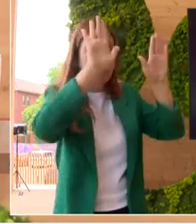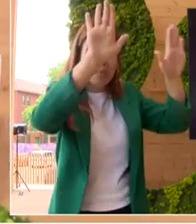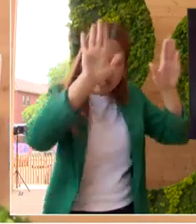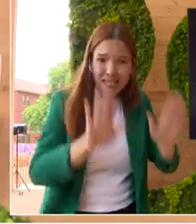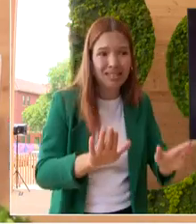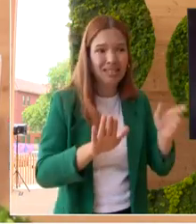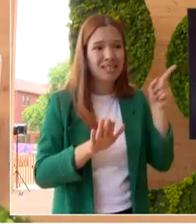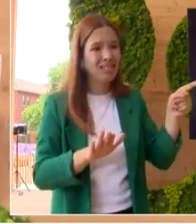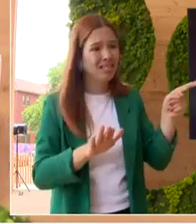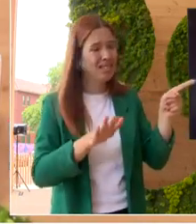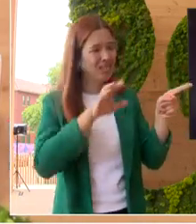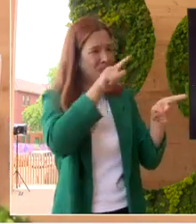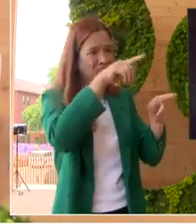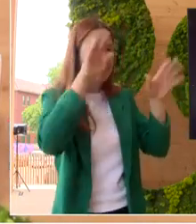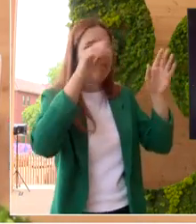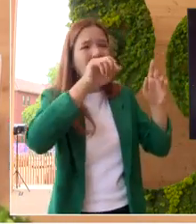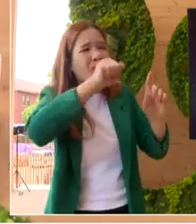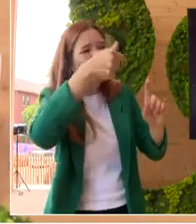people in Washington, D.C.